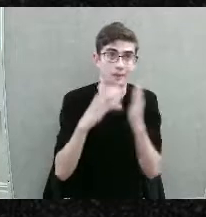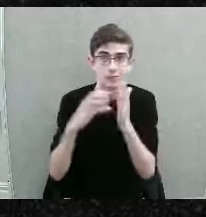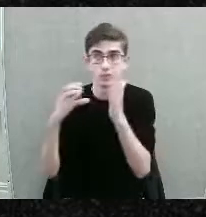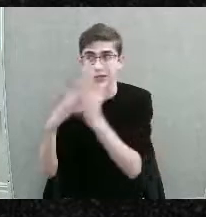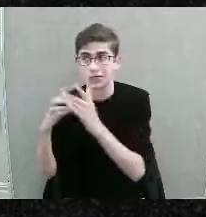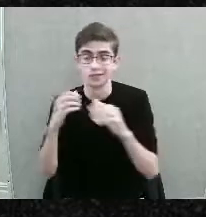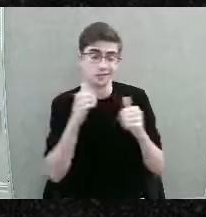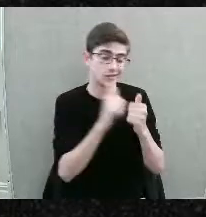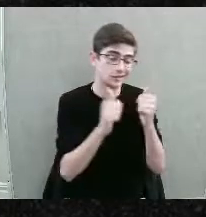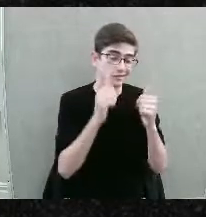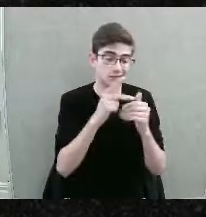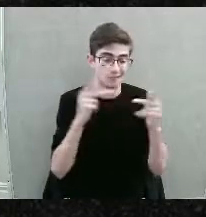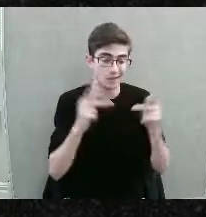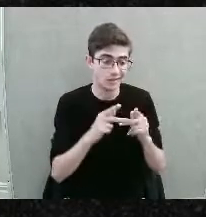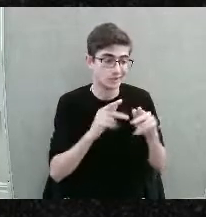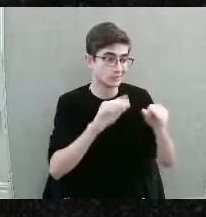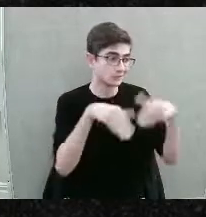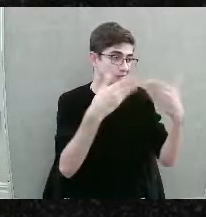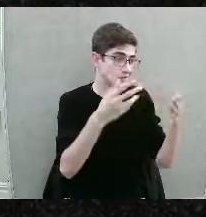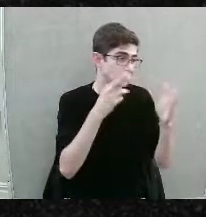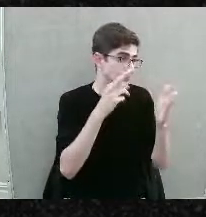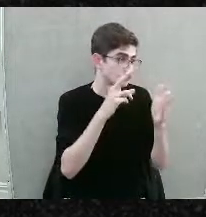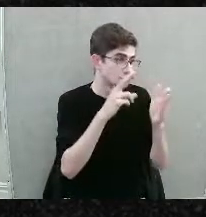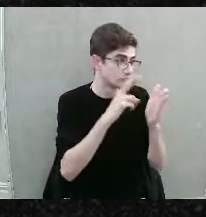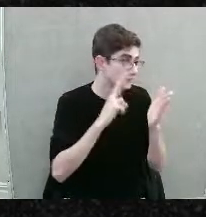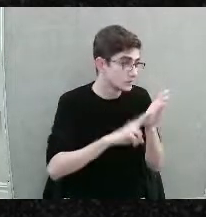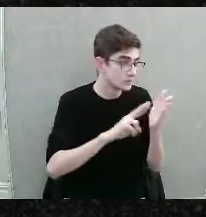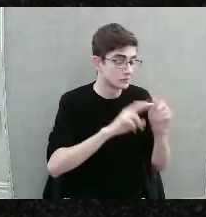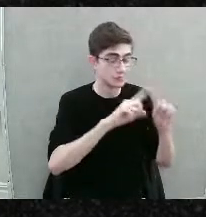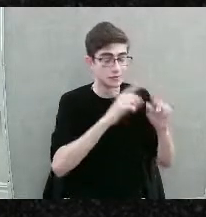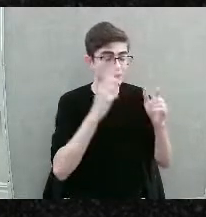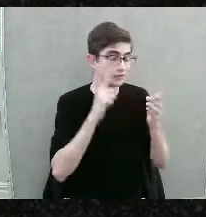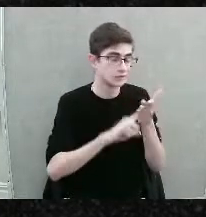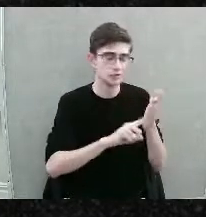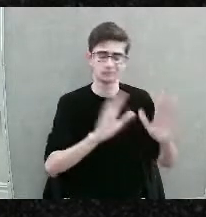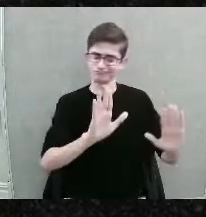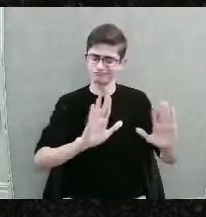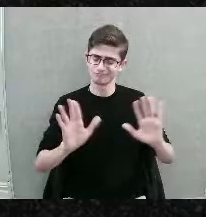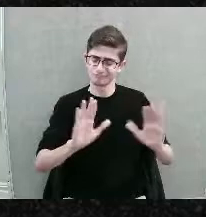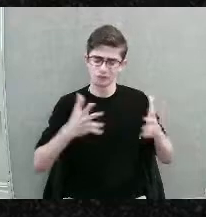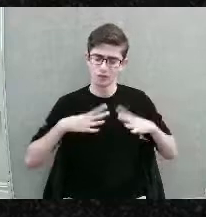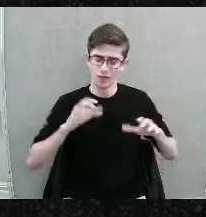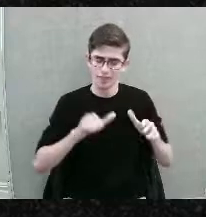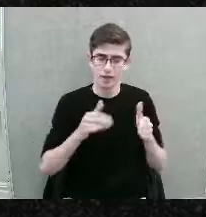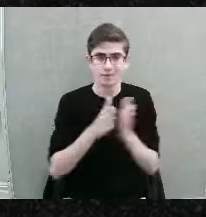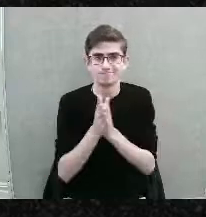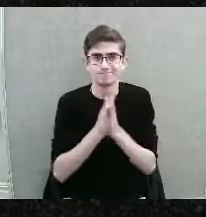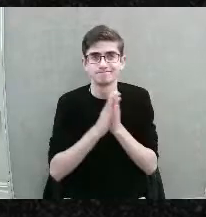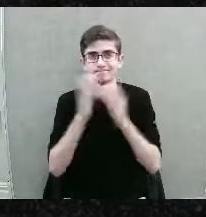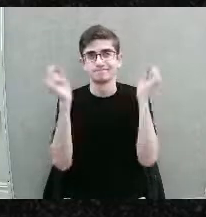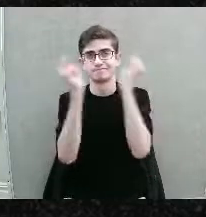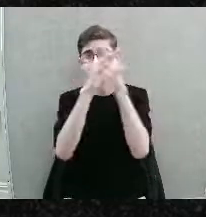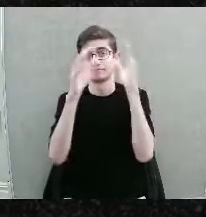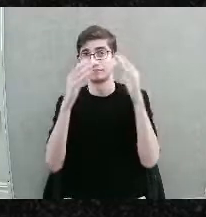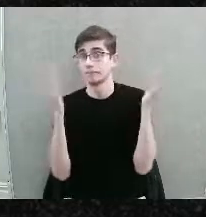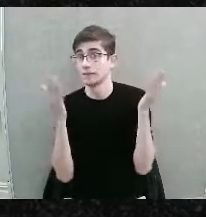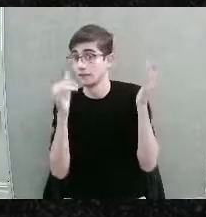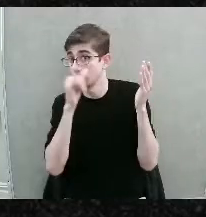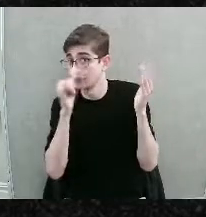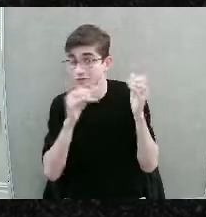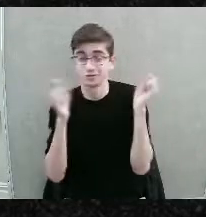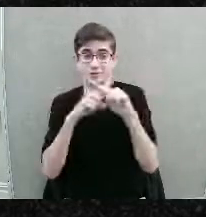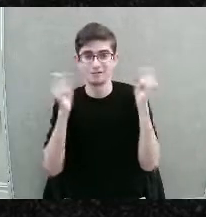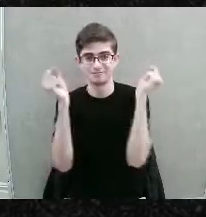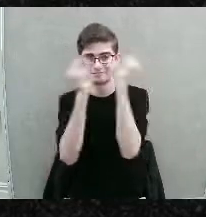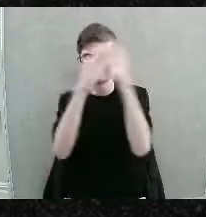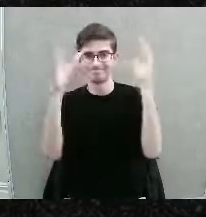place that would present the research of each scholar. But rather, we ambitiously and perhaps foolishly set out